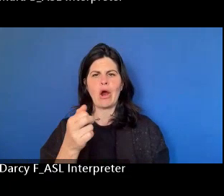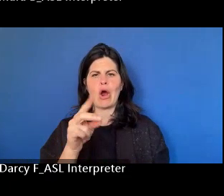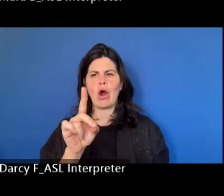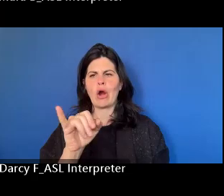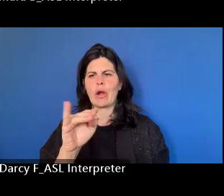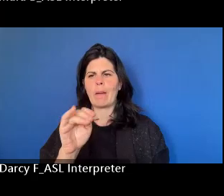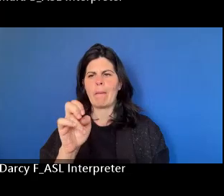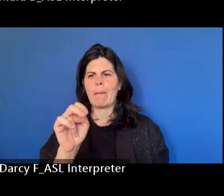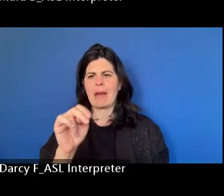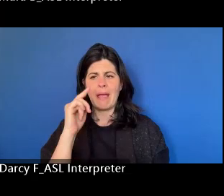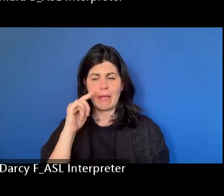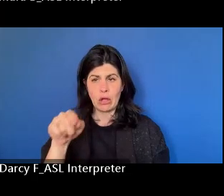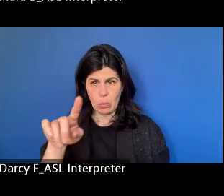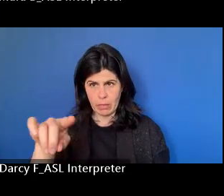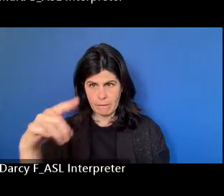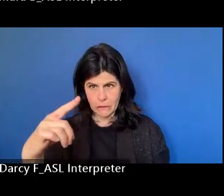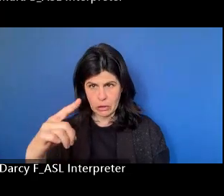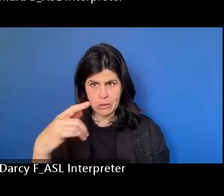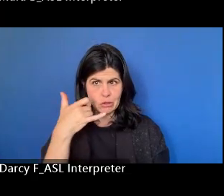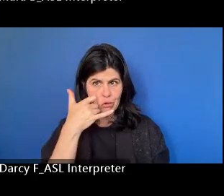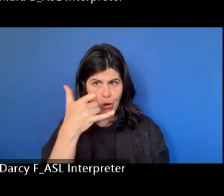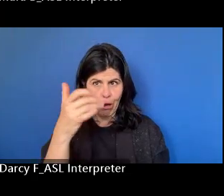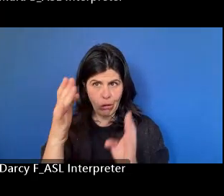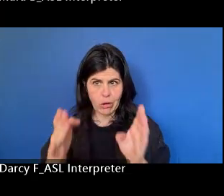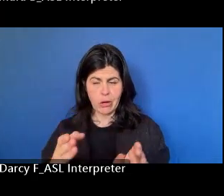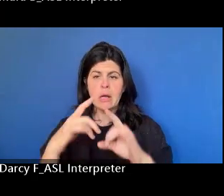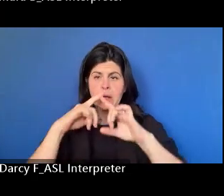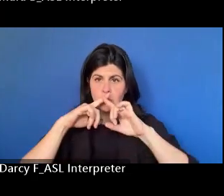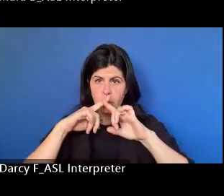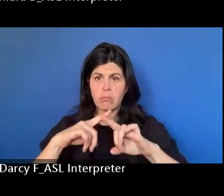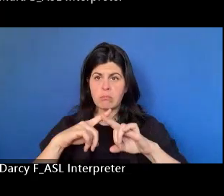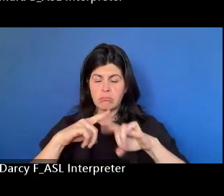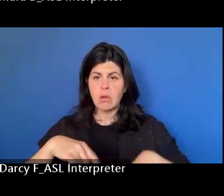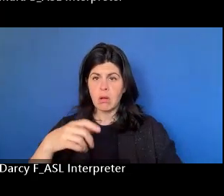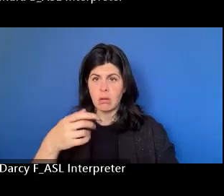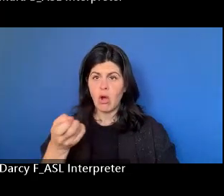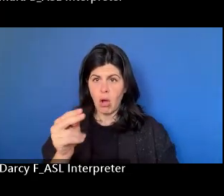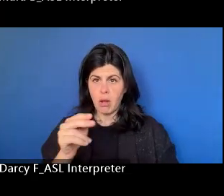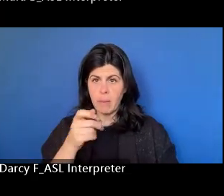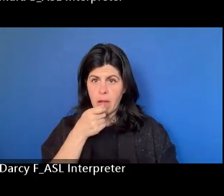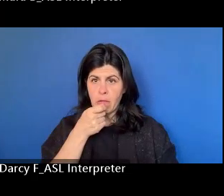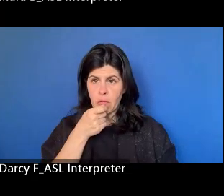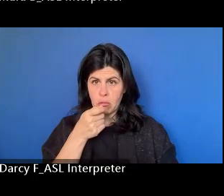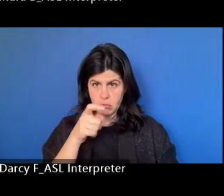first caller. We're enabling your microphone, and you should be able to do the same.